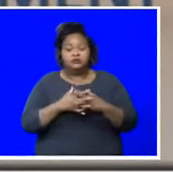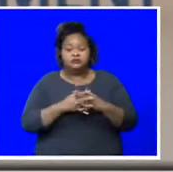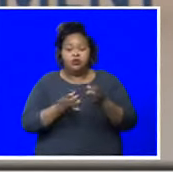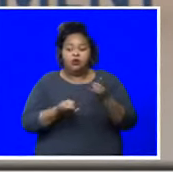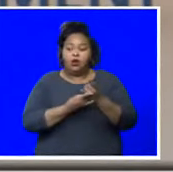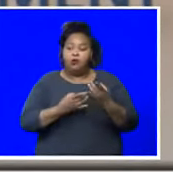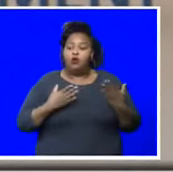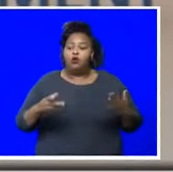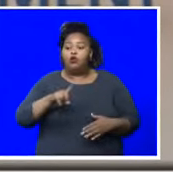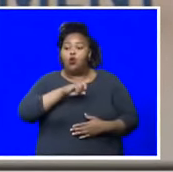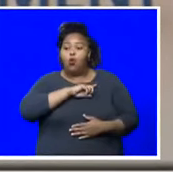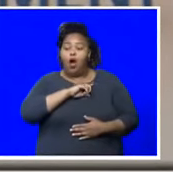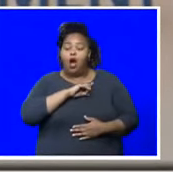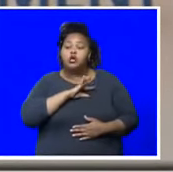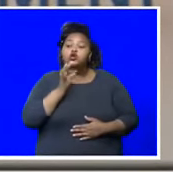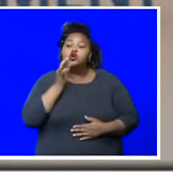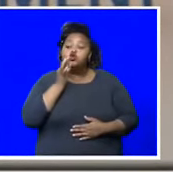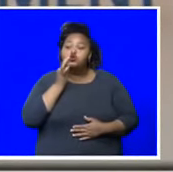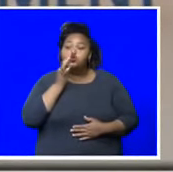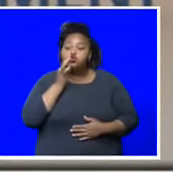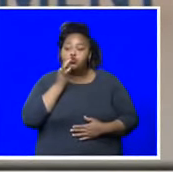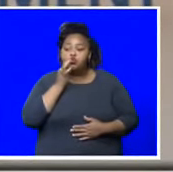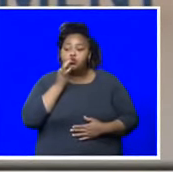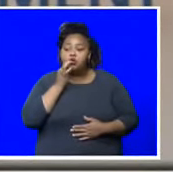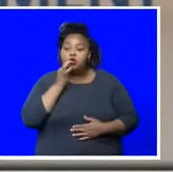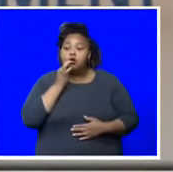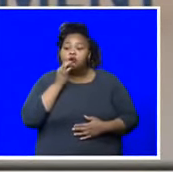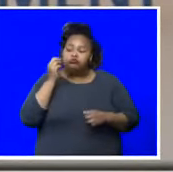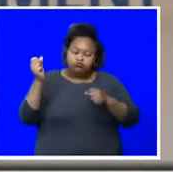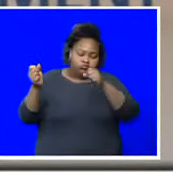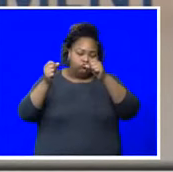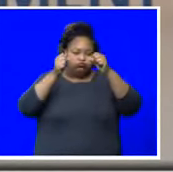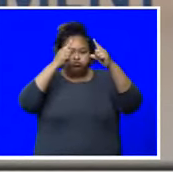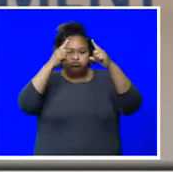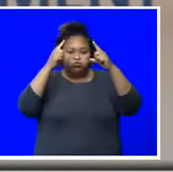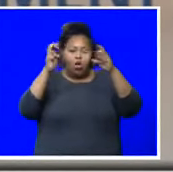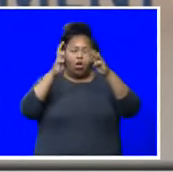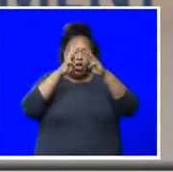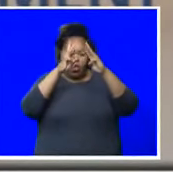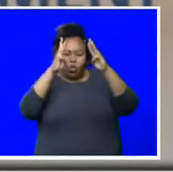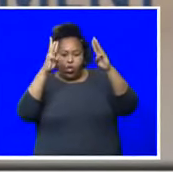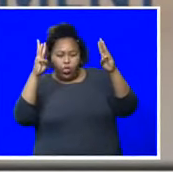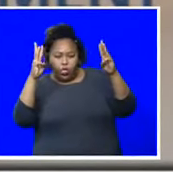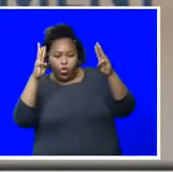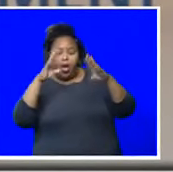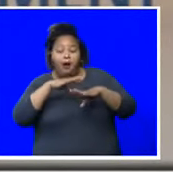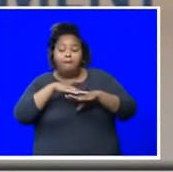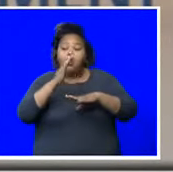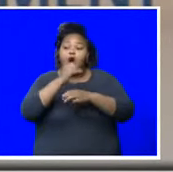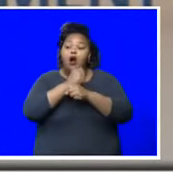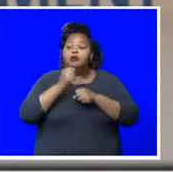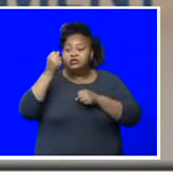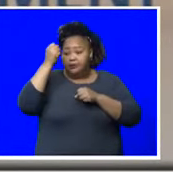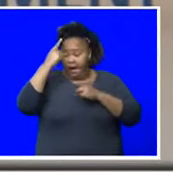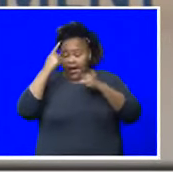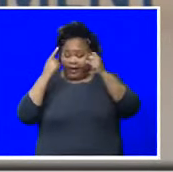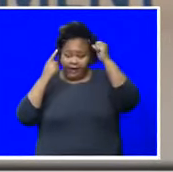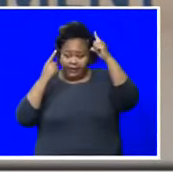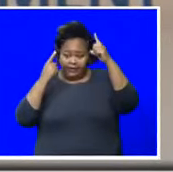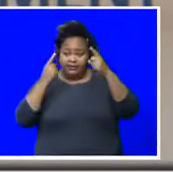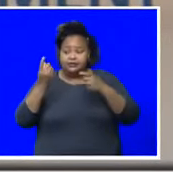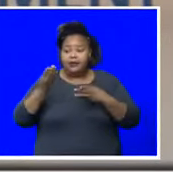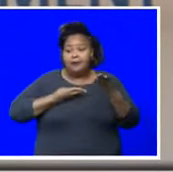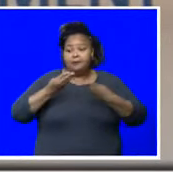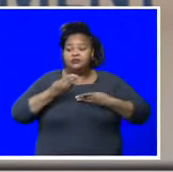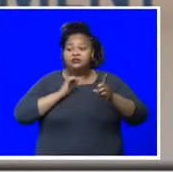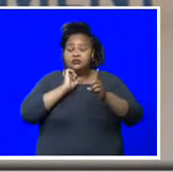do realize that young people are facing a big challenge in business, startup and growth.